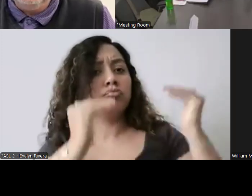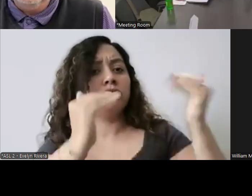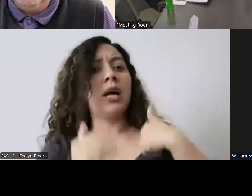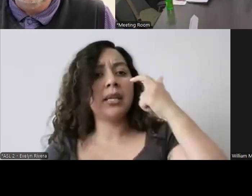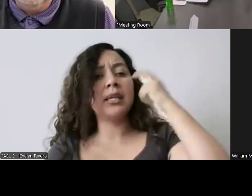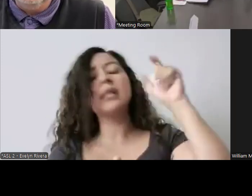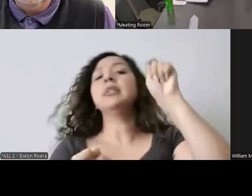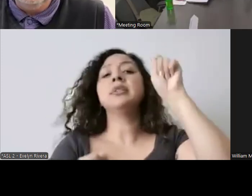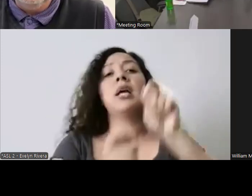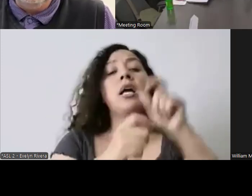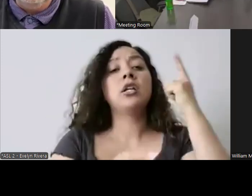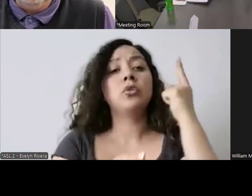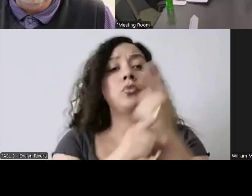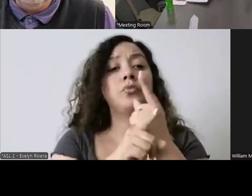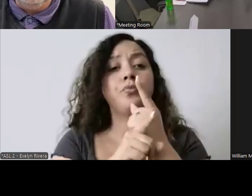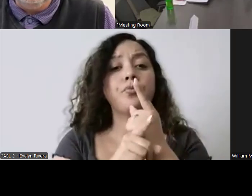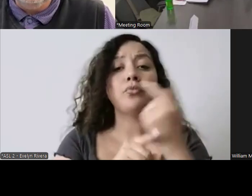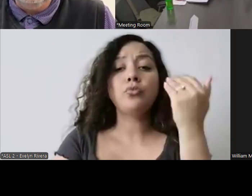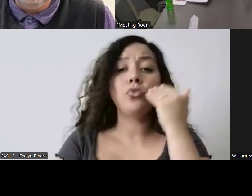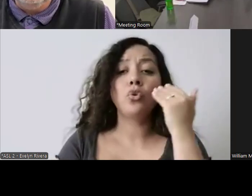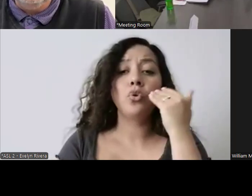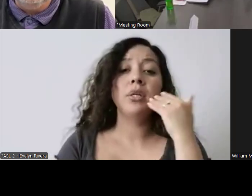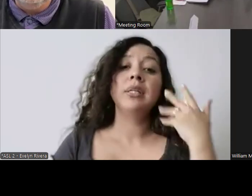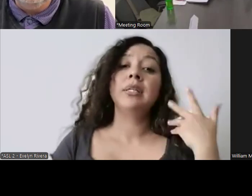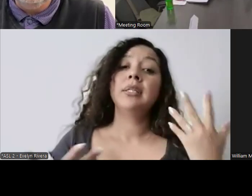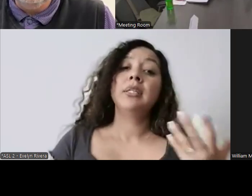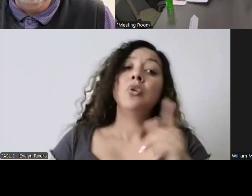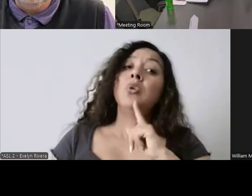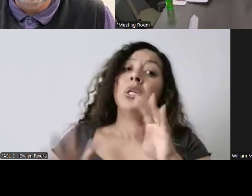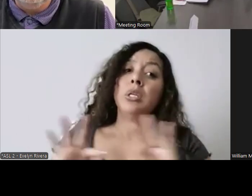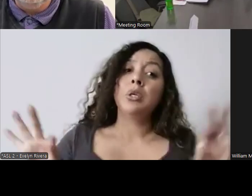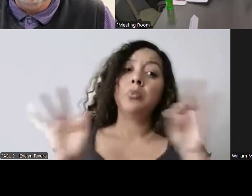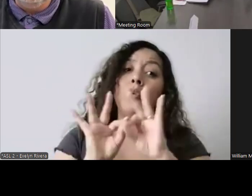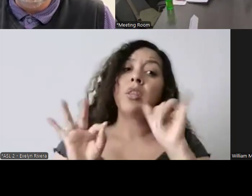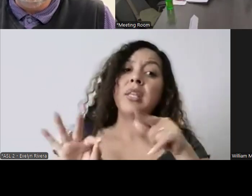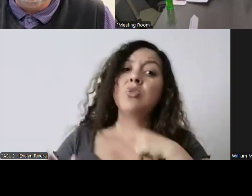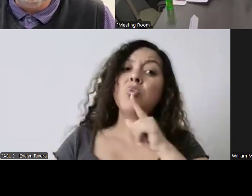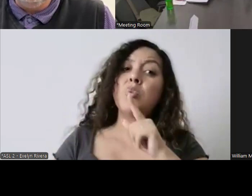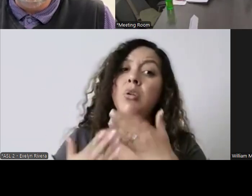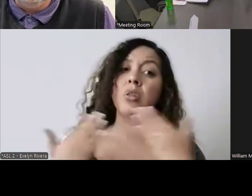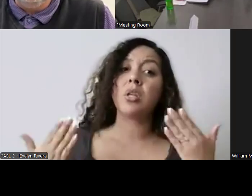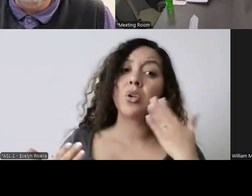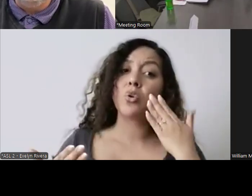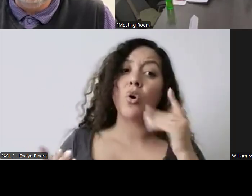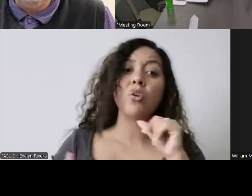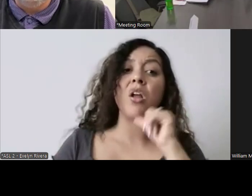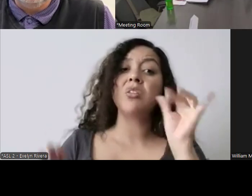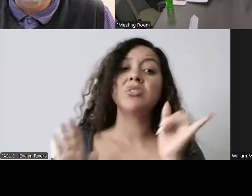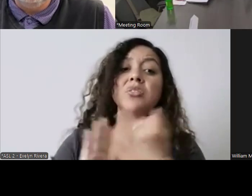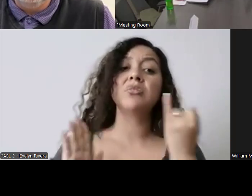right. And you know, it would be important that this be a real thing, not just kind of